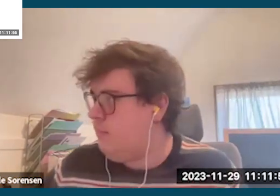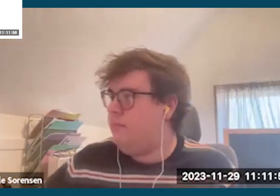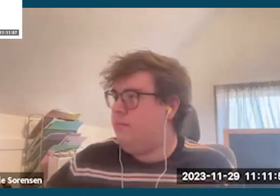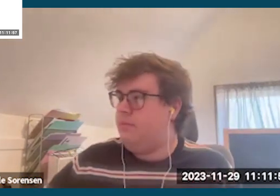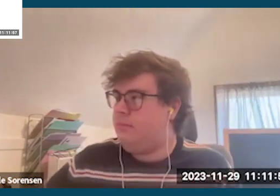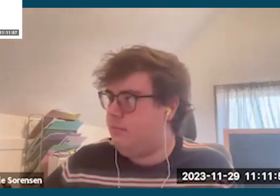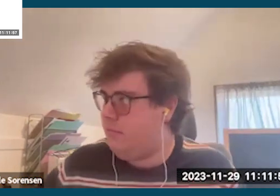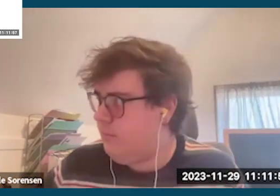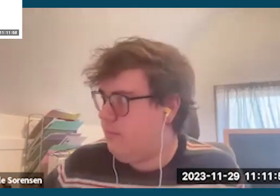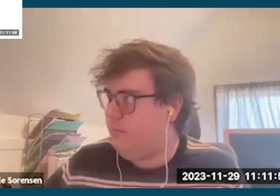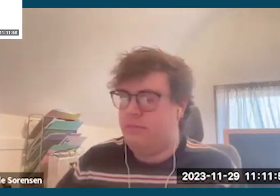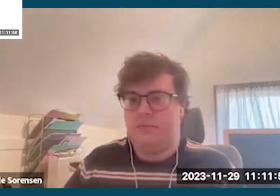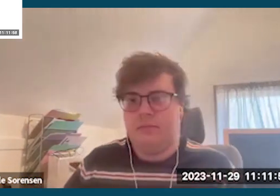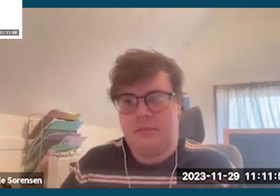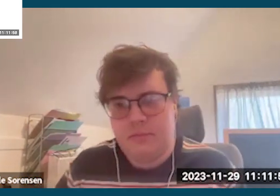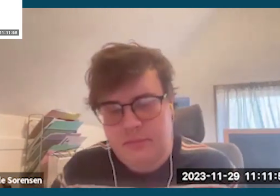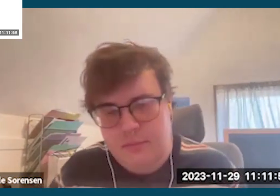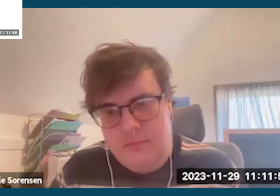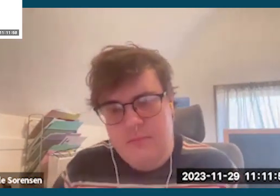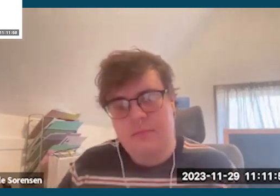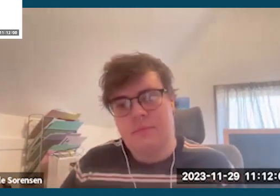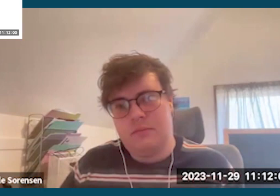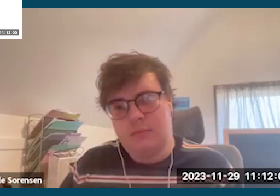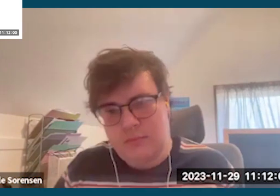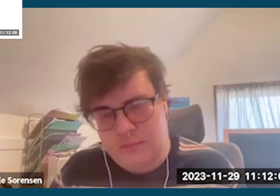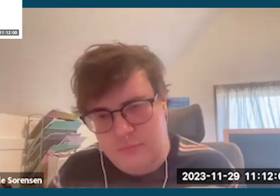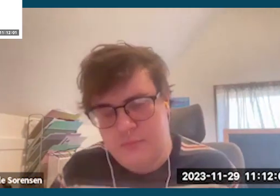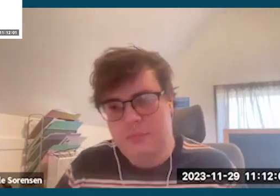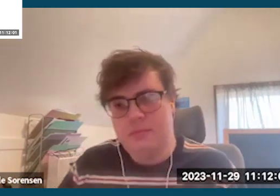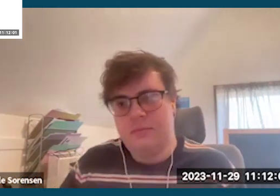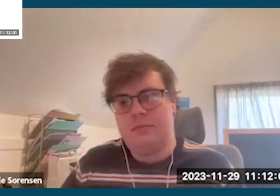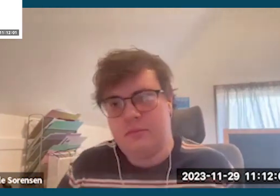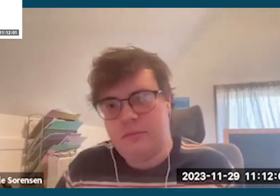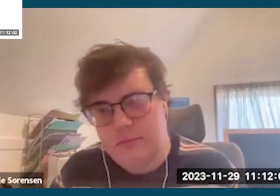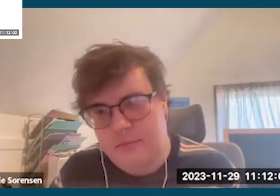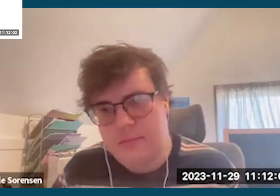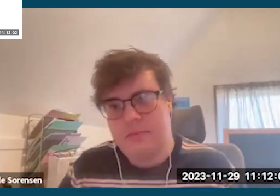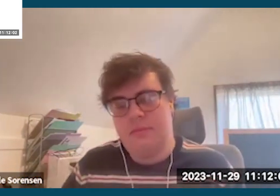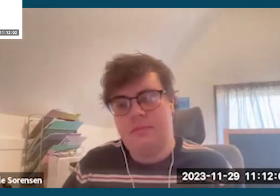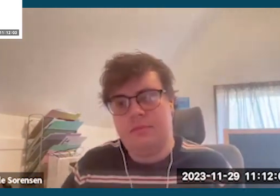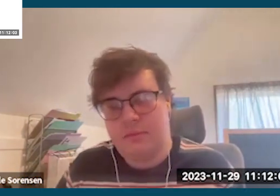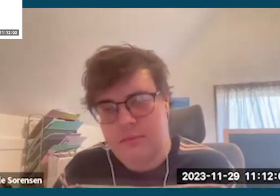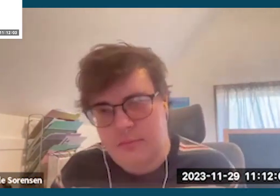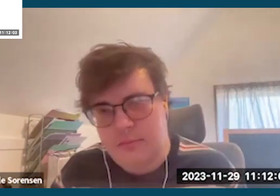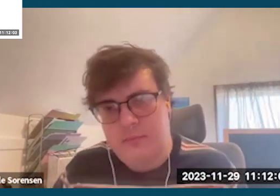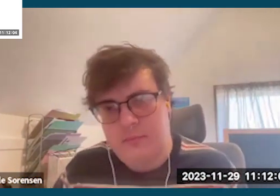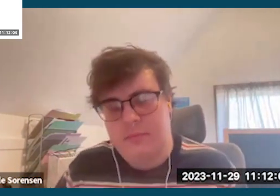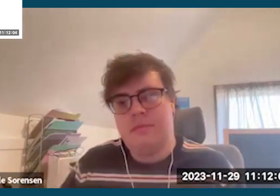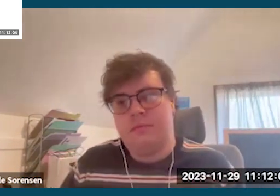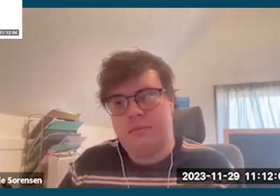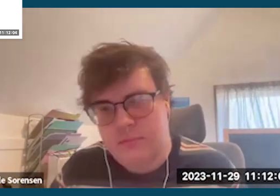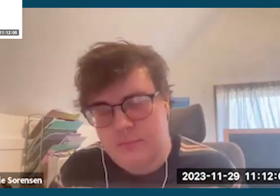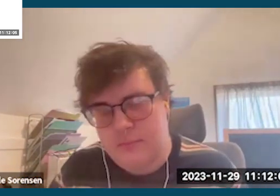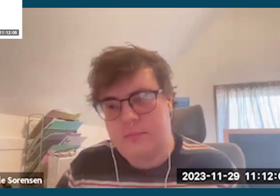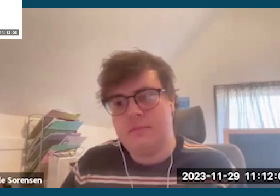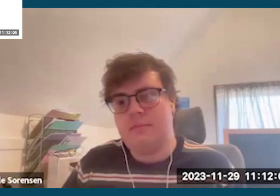person hadn't known about the potential for that side effect, or even hadn't been told they were starting a new medication at all, it